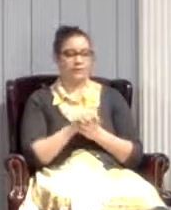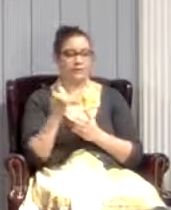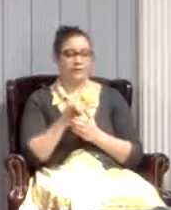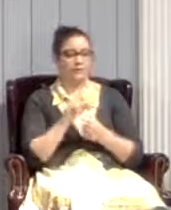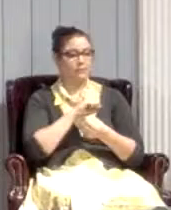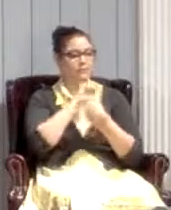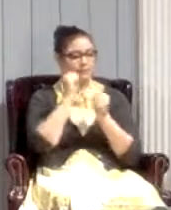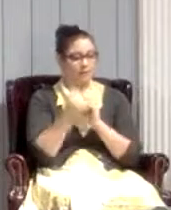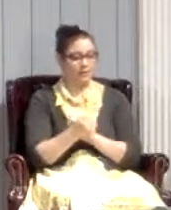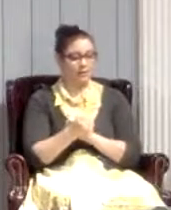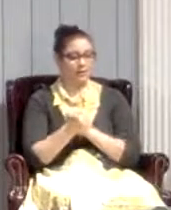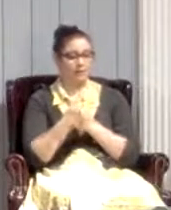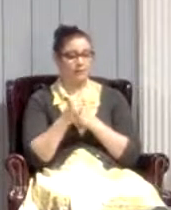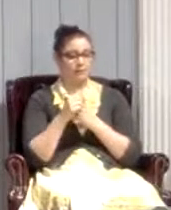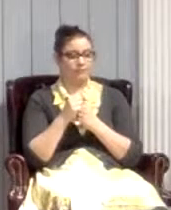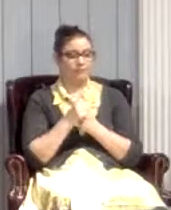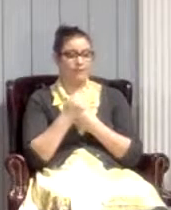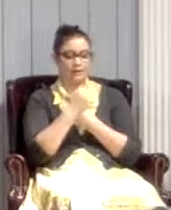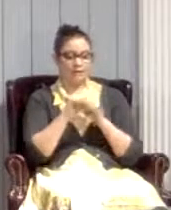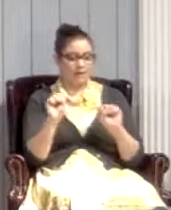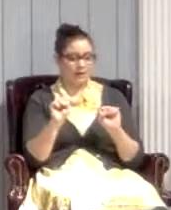They don't believe the same thing that we believe